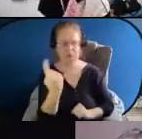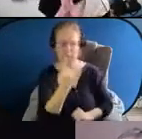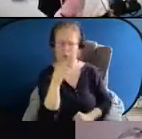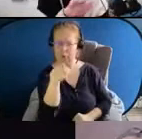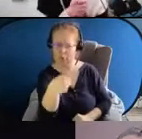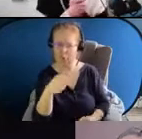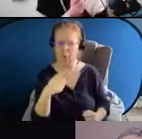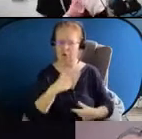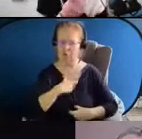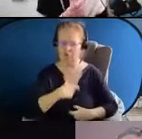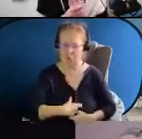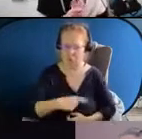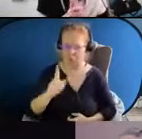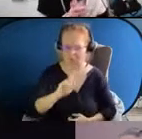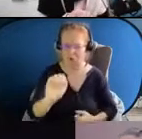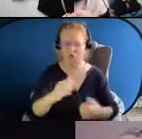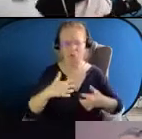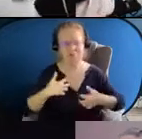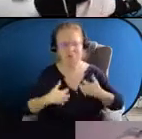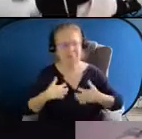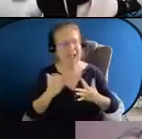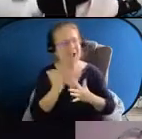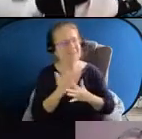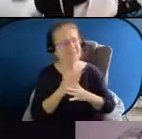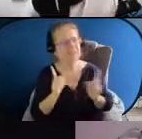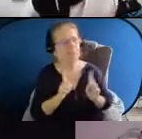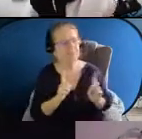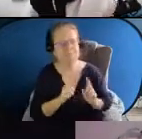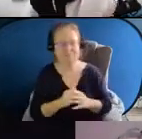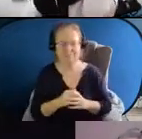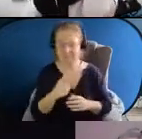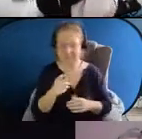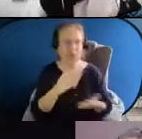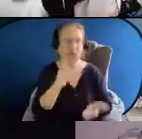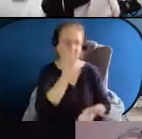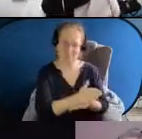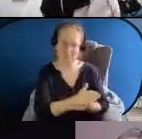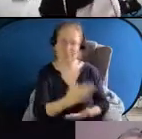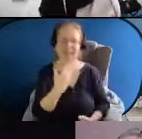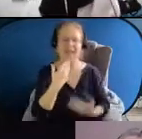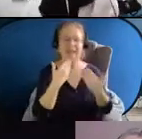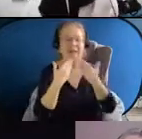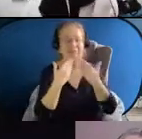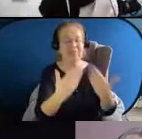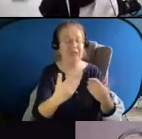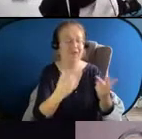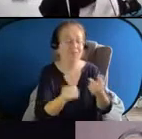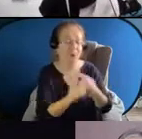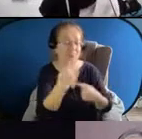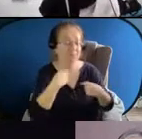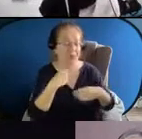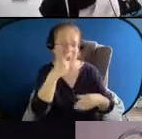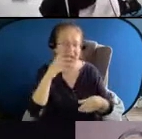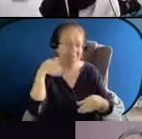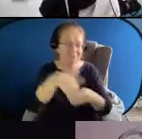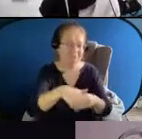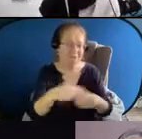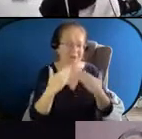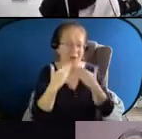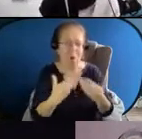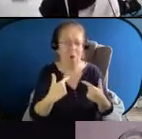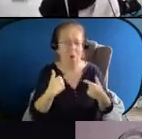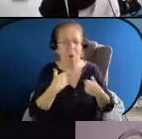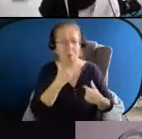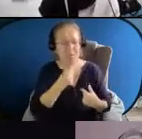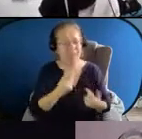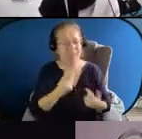role, and your interest in accessibility. You bet. Thank you, Susie. And thanks for the opportunity to be part of this. I, you know, wish I could be part